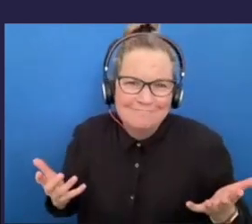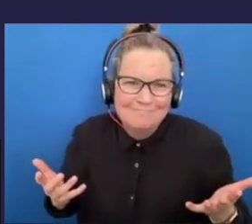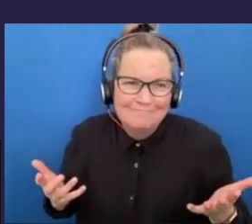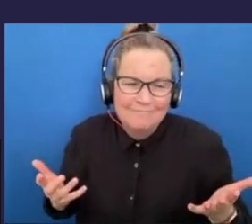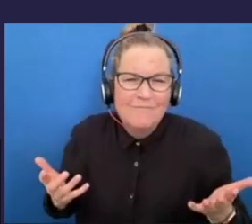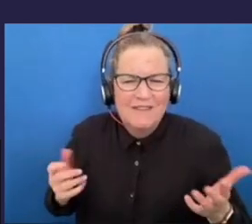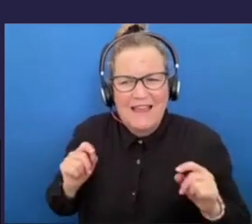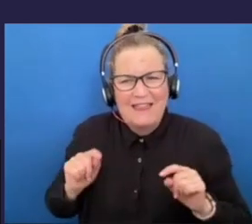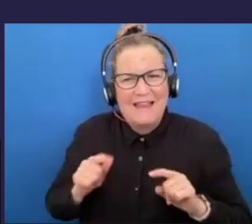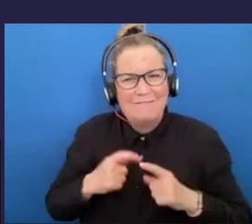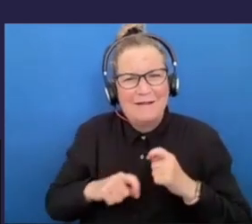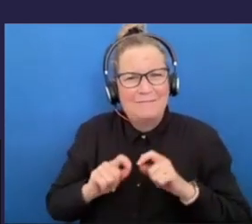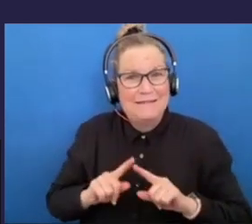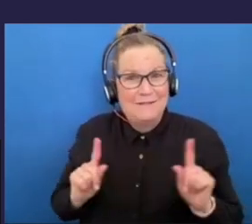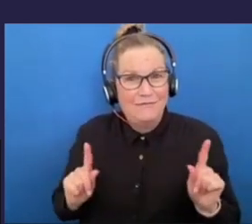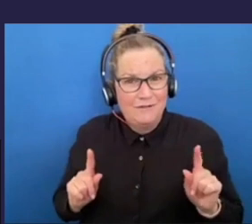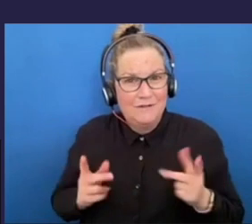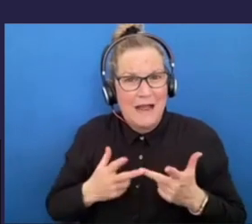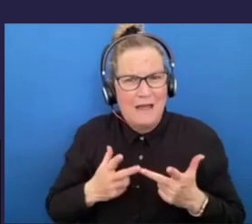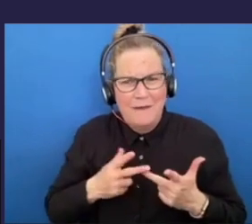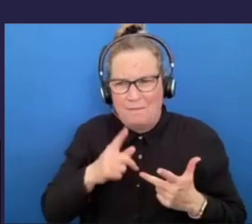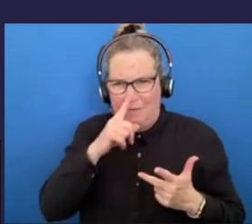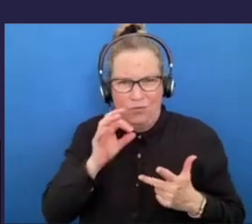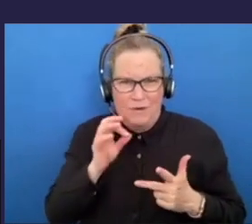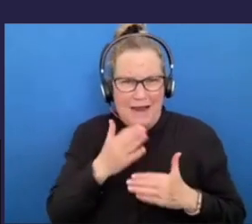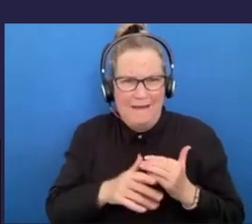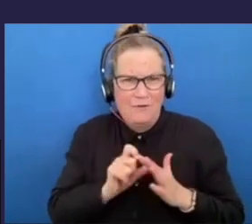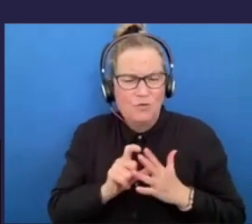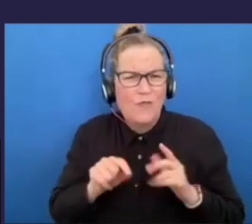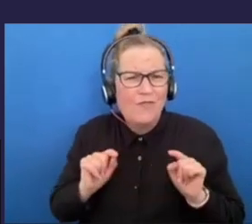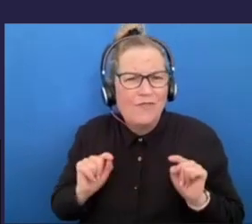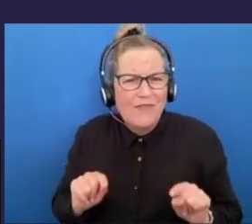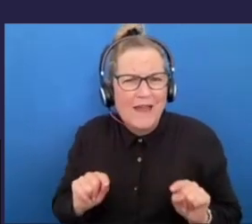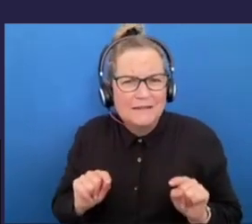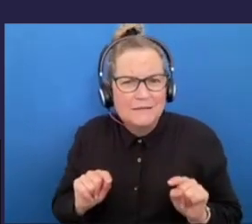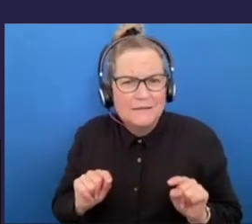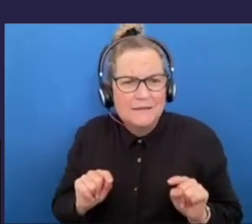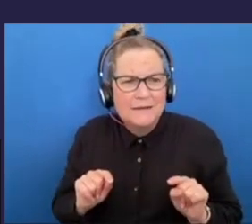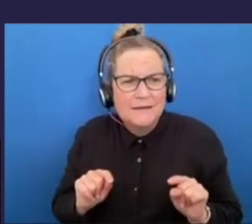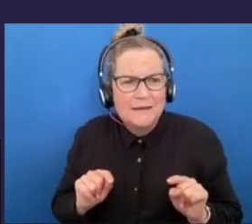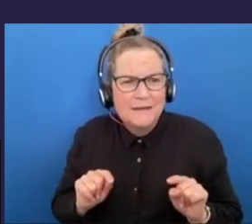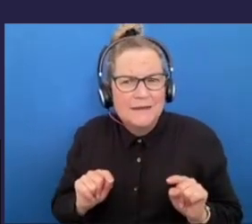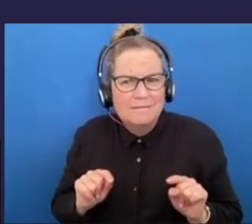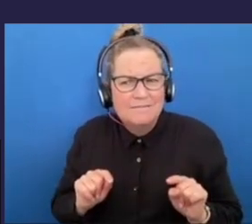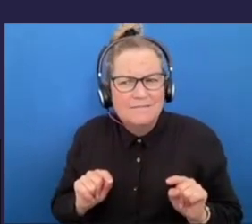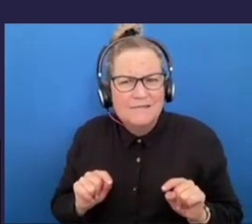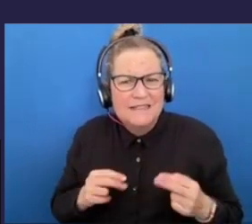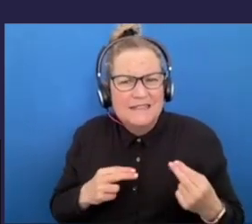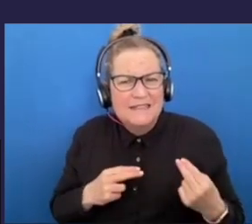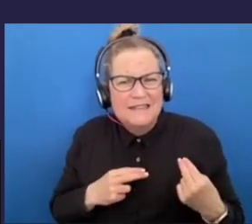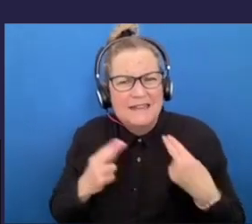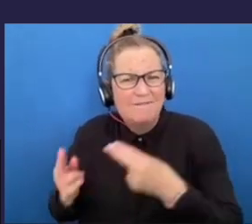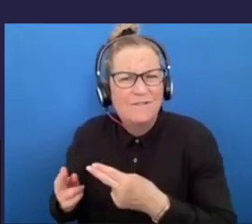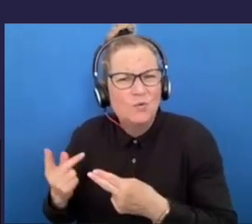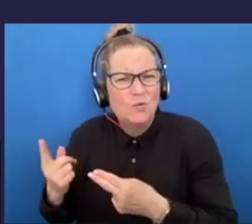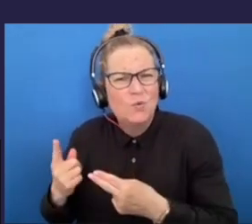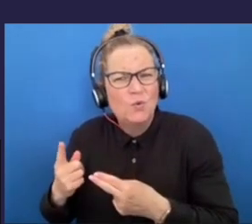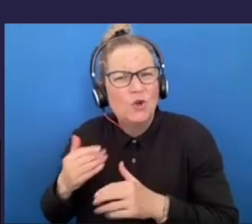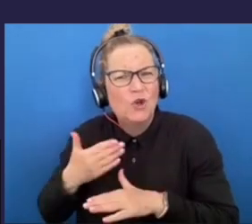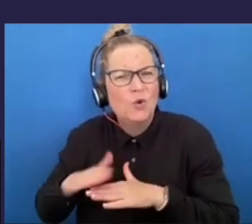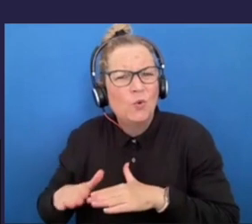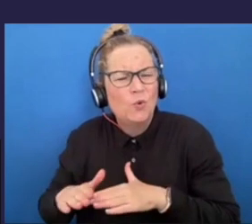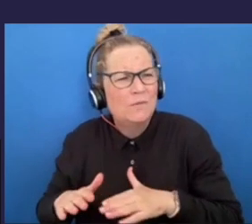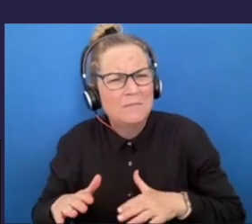difference, something other workers didn't do, and we now have added that to the trainee. It isolated the worker and trainer from